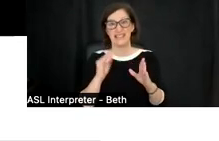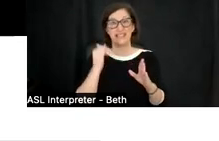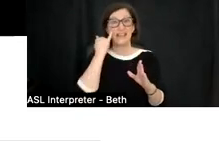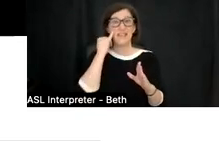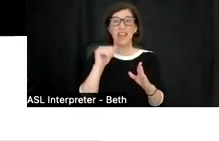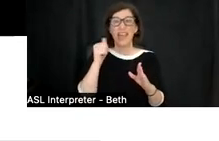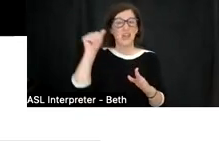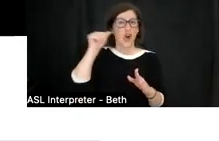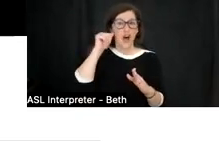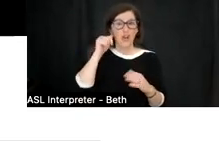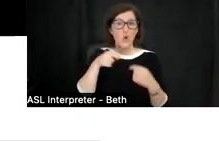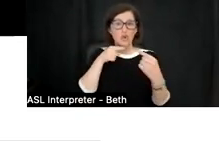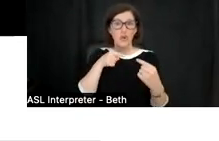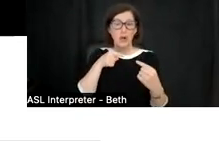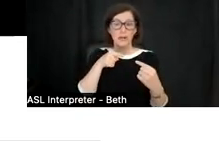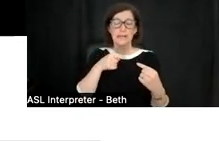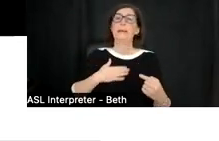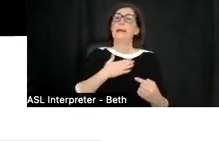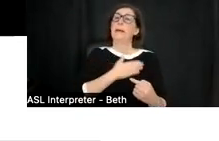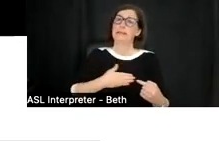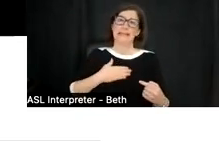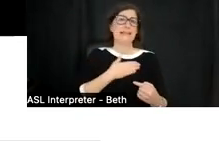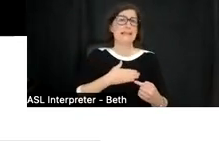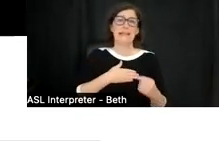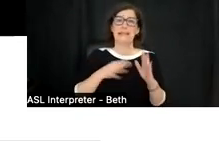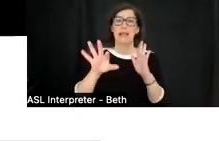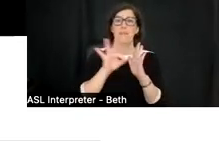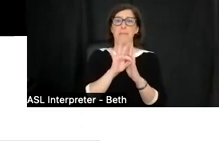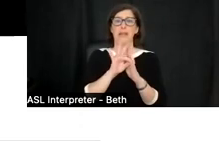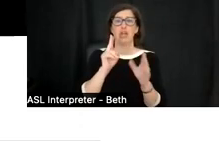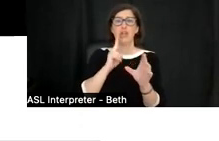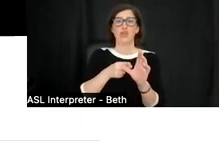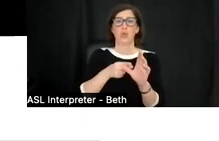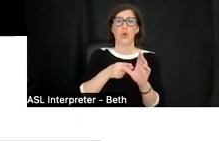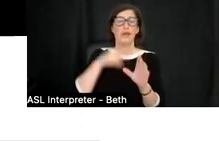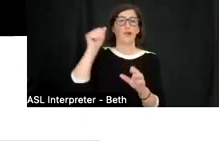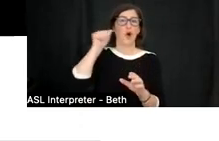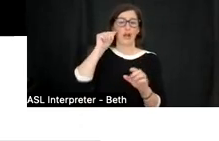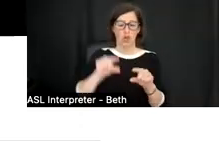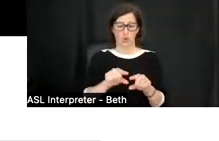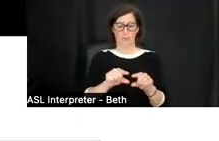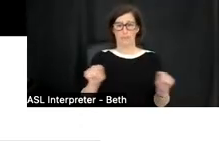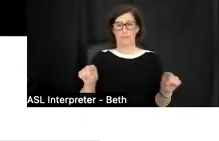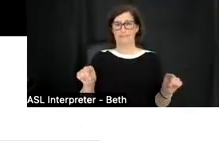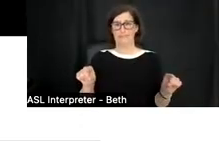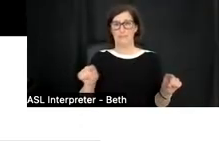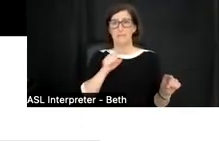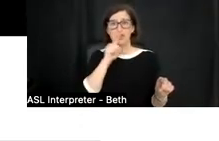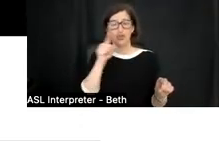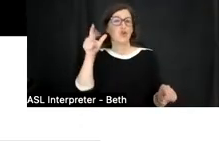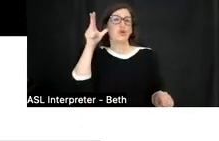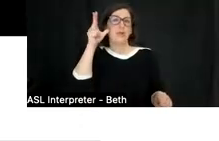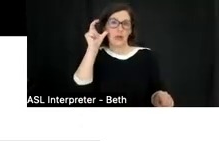trouble, please just make sure that you've selected join audio at the bottom of your screen to make sure that you're hearing